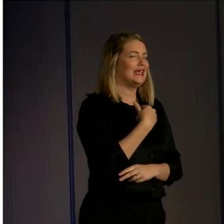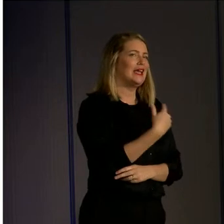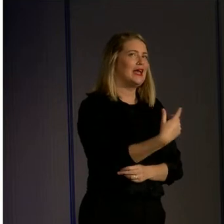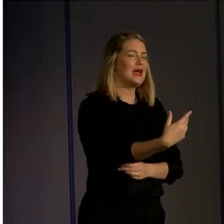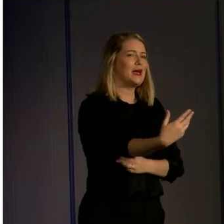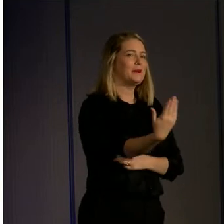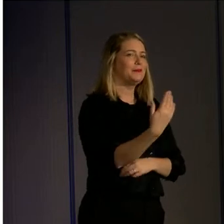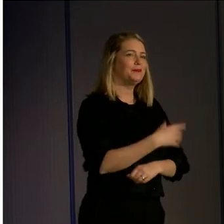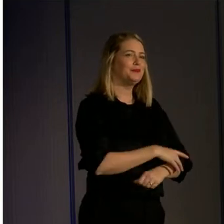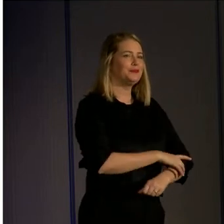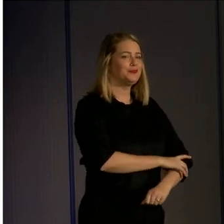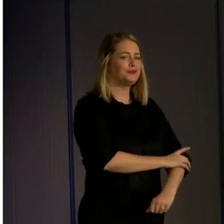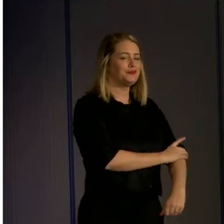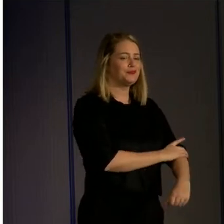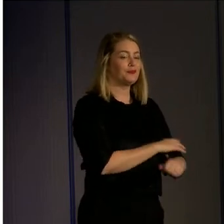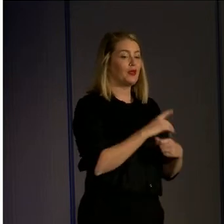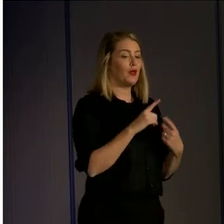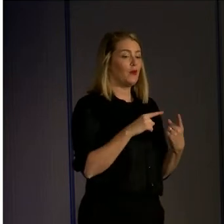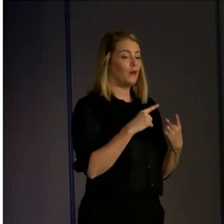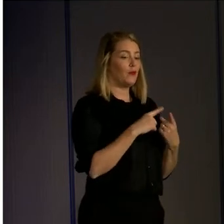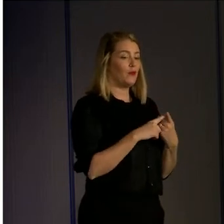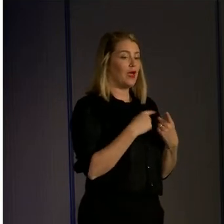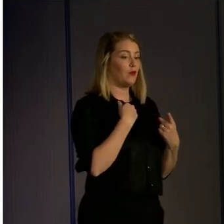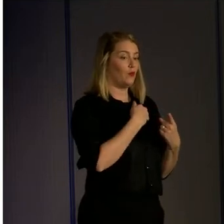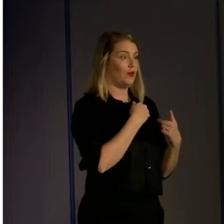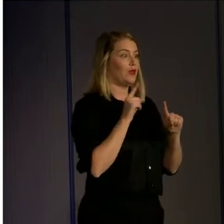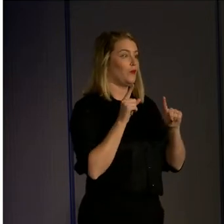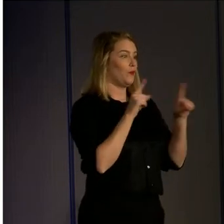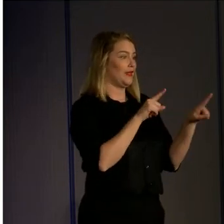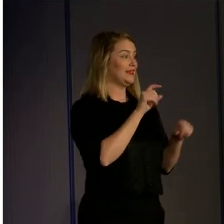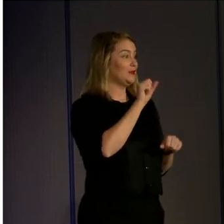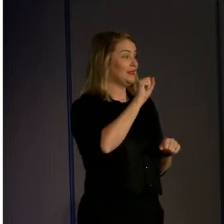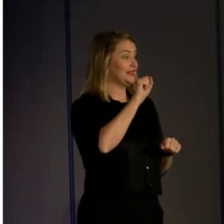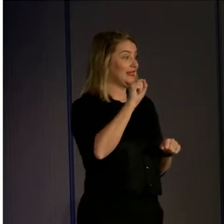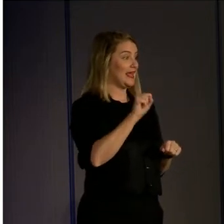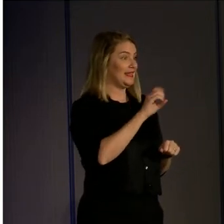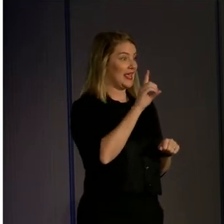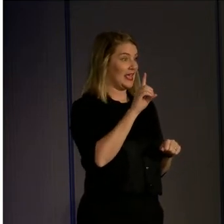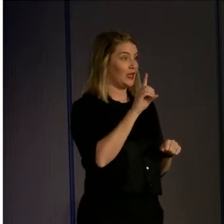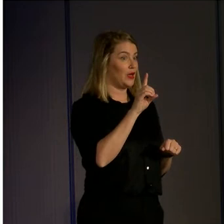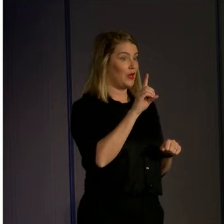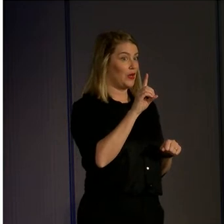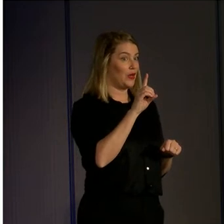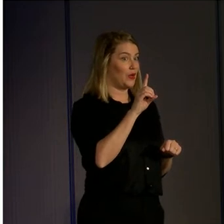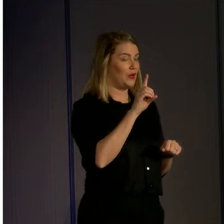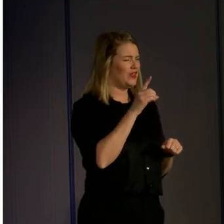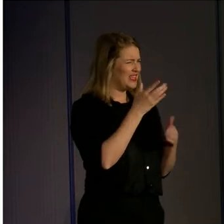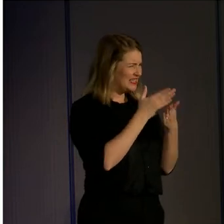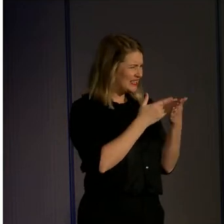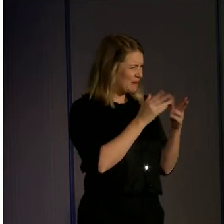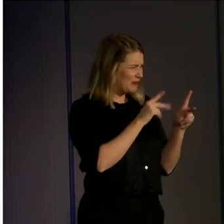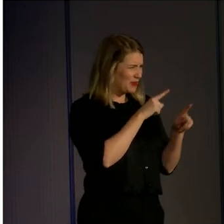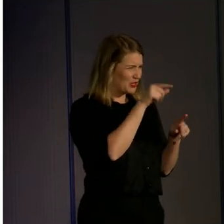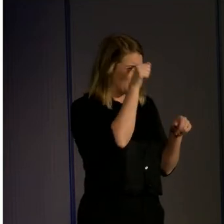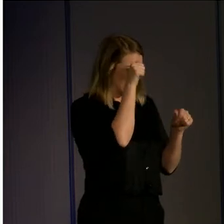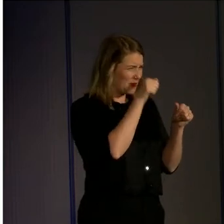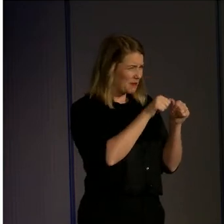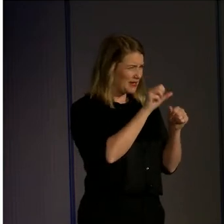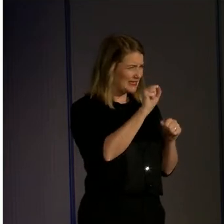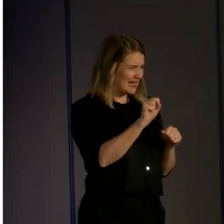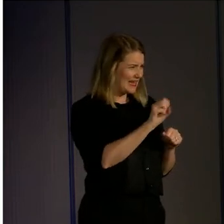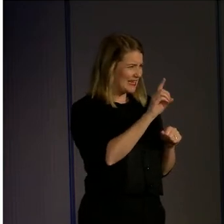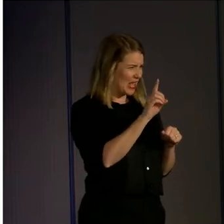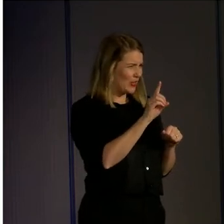times when we were in San Diego. Does everyone remember? Does some people remember San Diego?